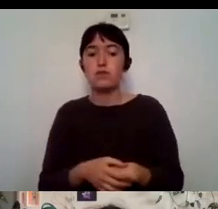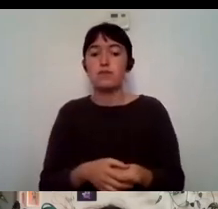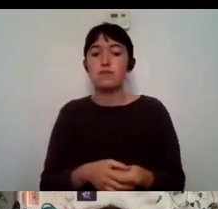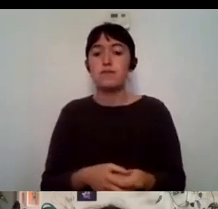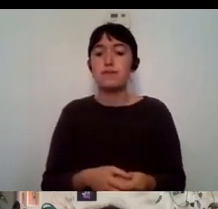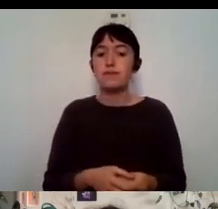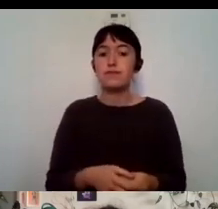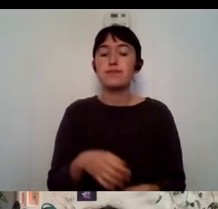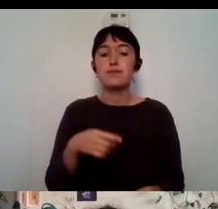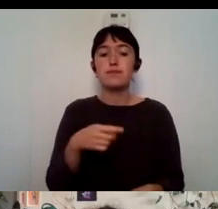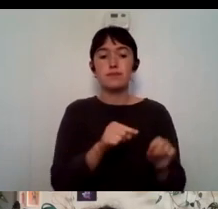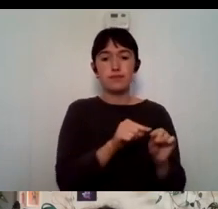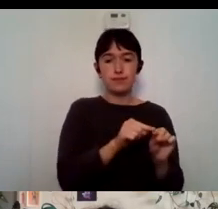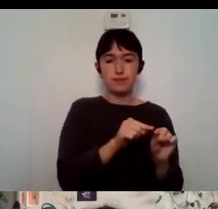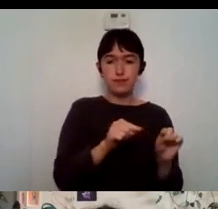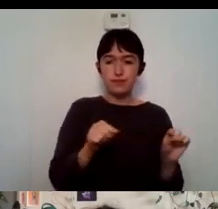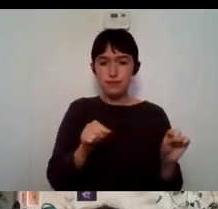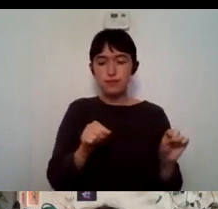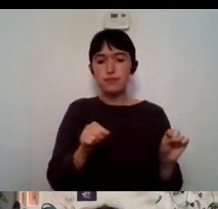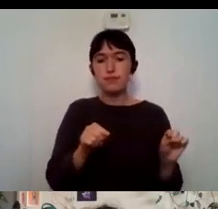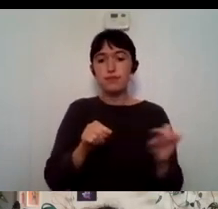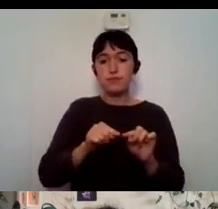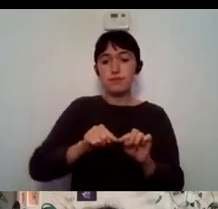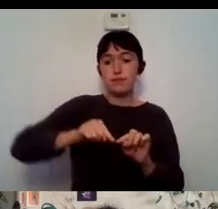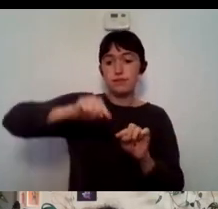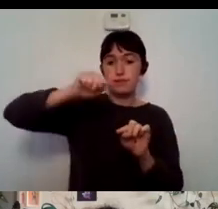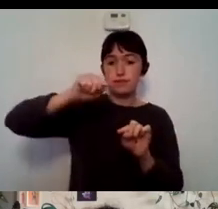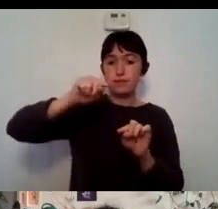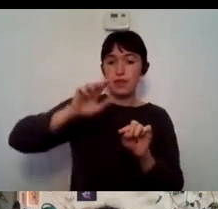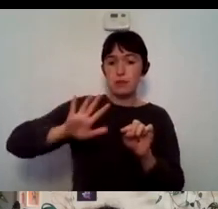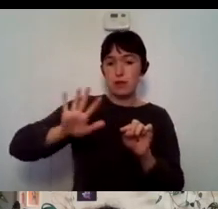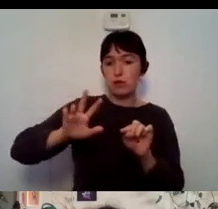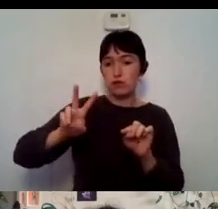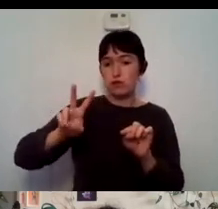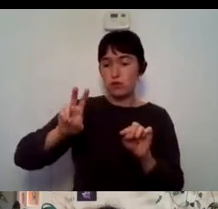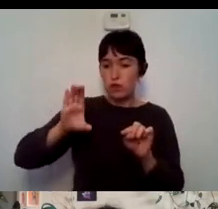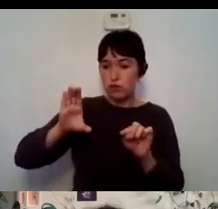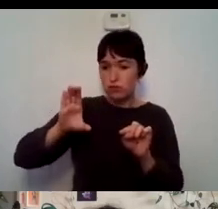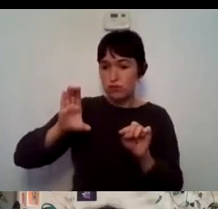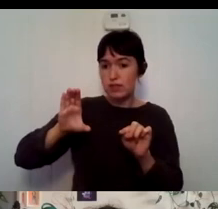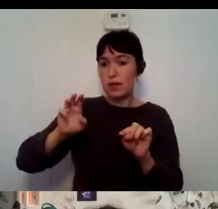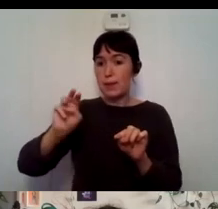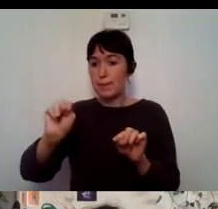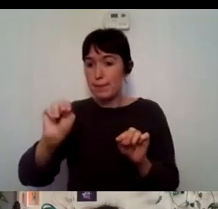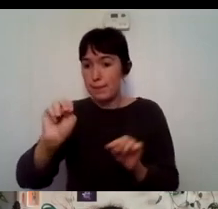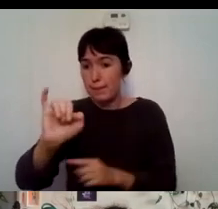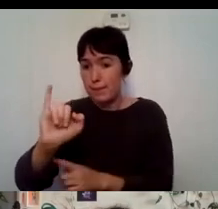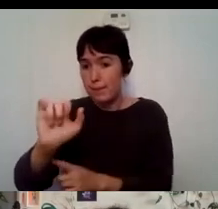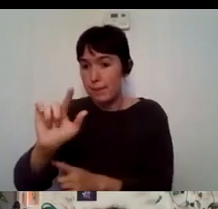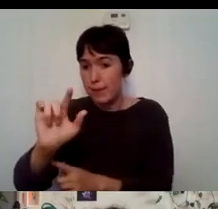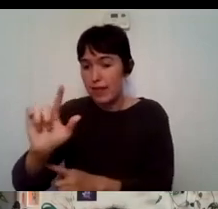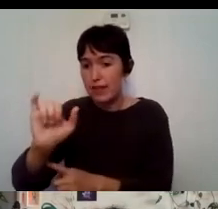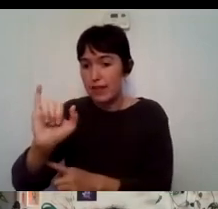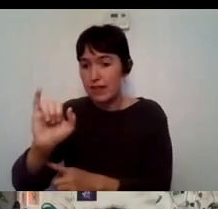here, and roughly around 250 milliseconds